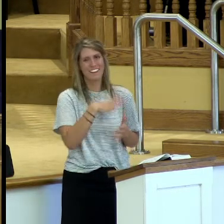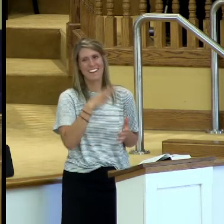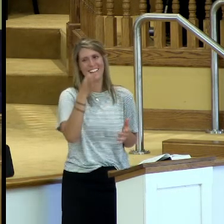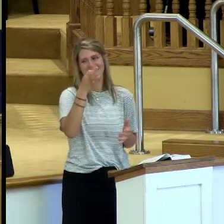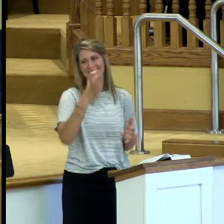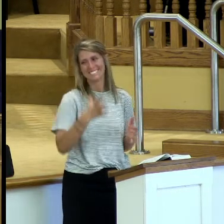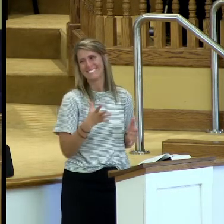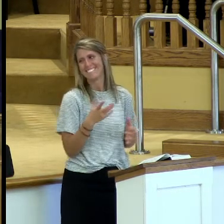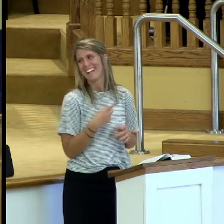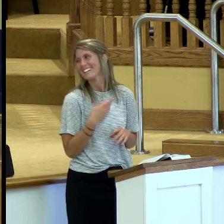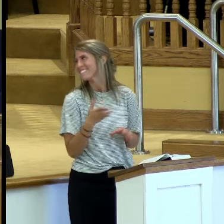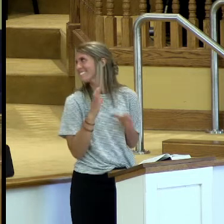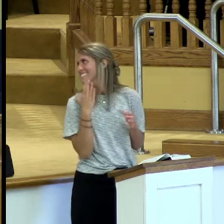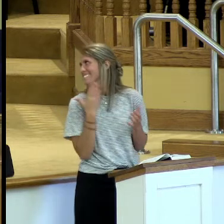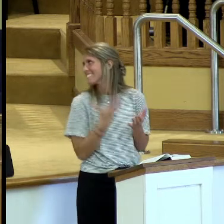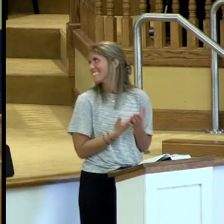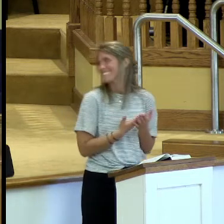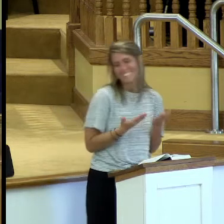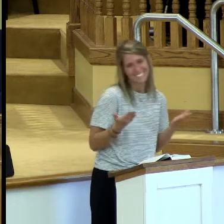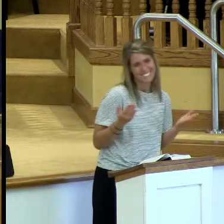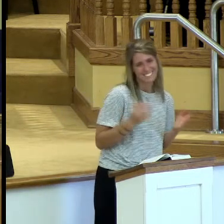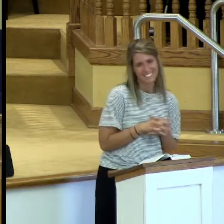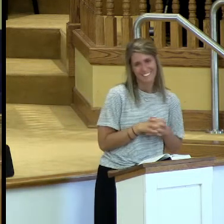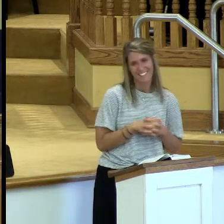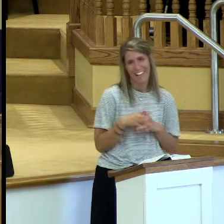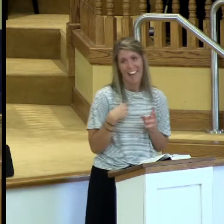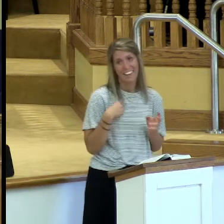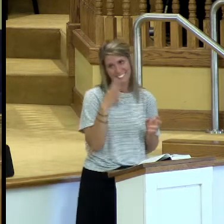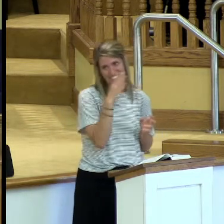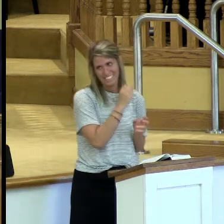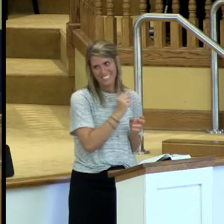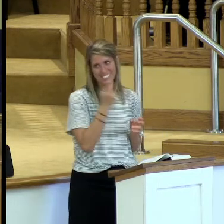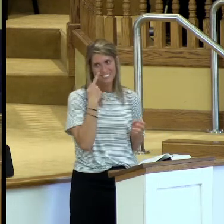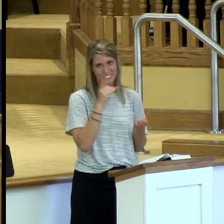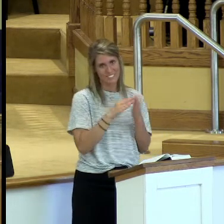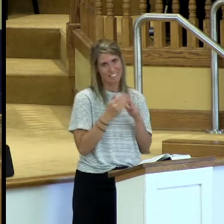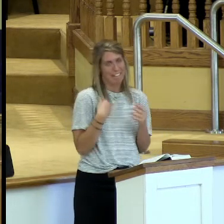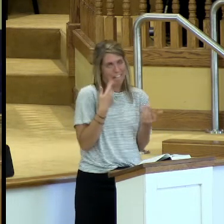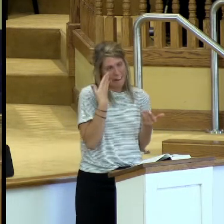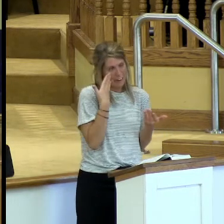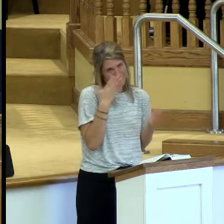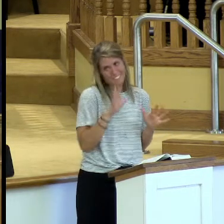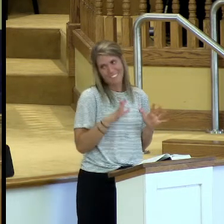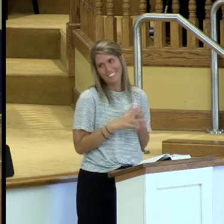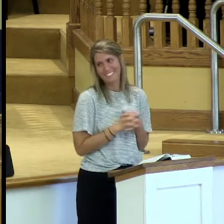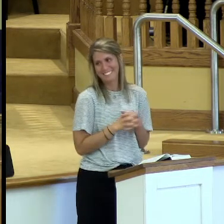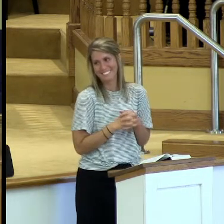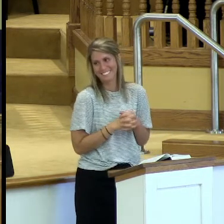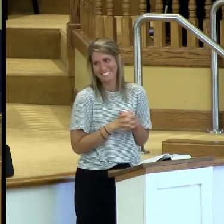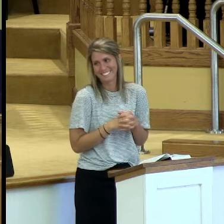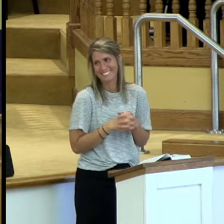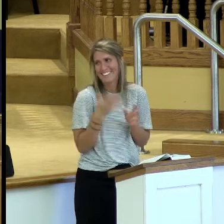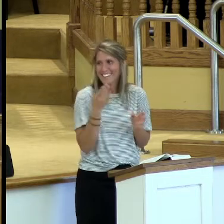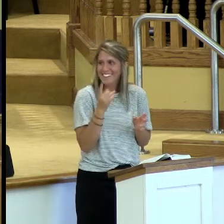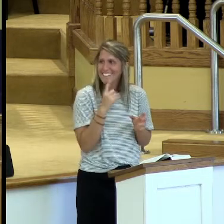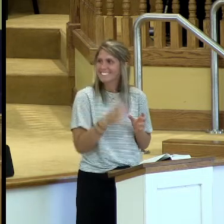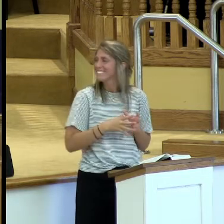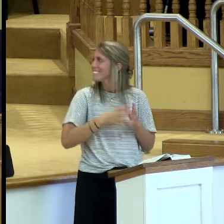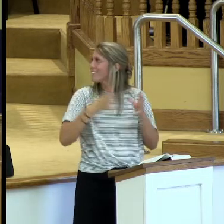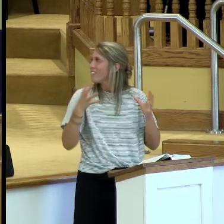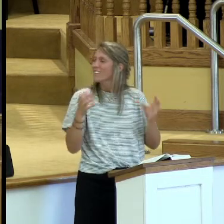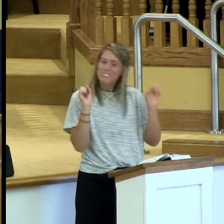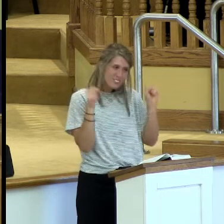Hallelujah. They're doing good things, I guess, for the community. I don't know. There's so